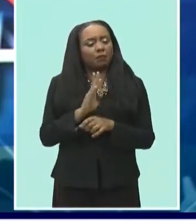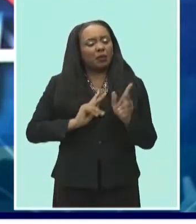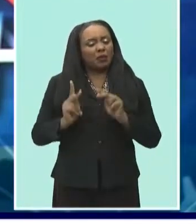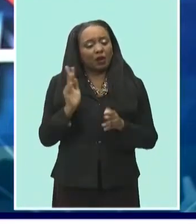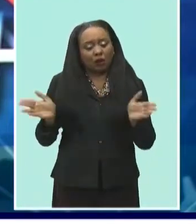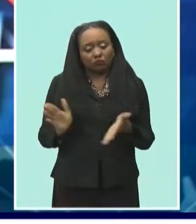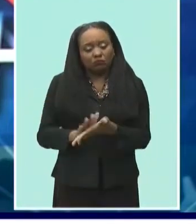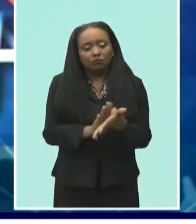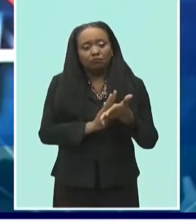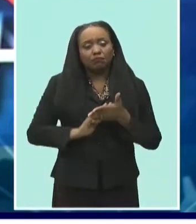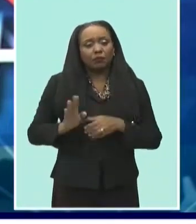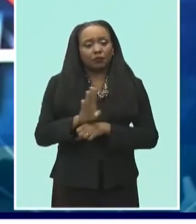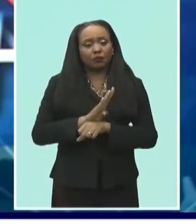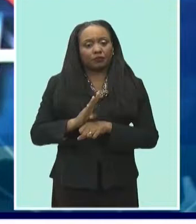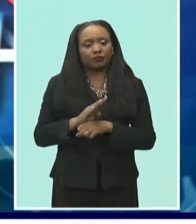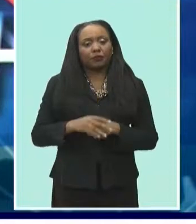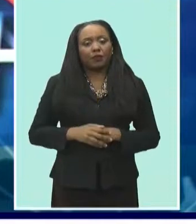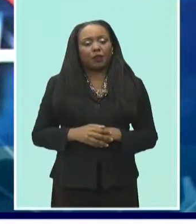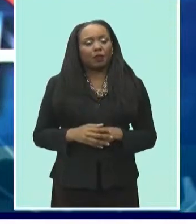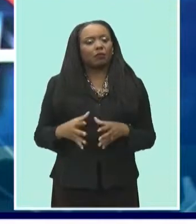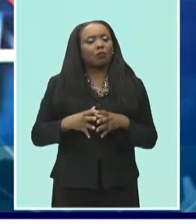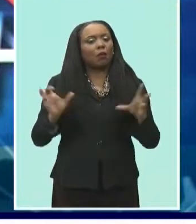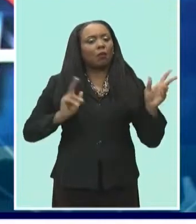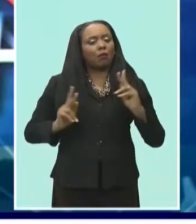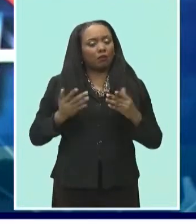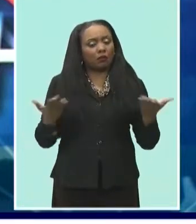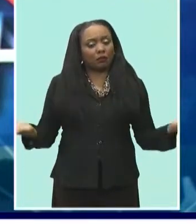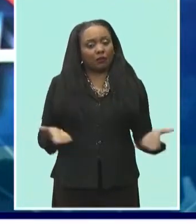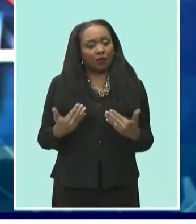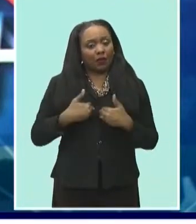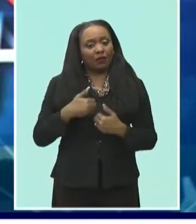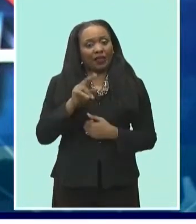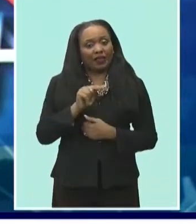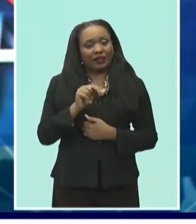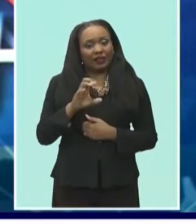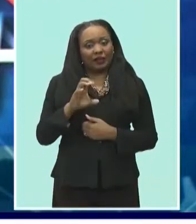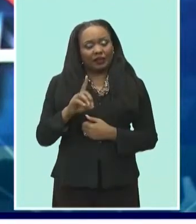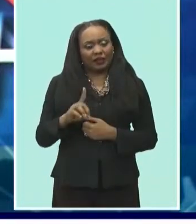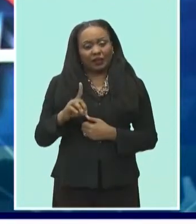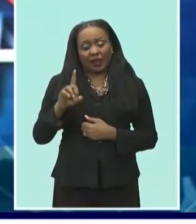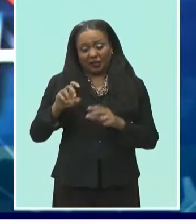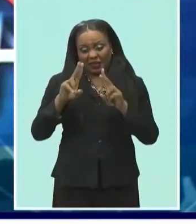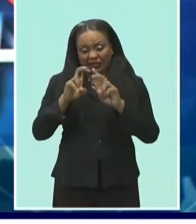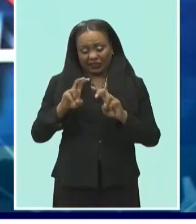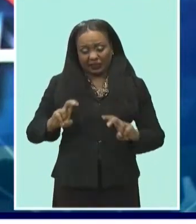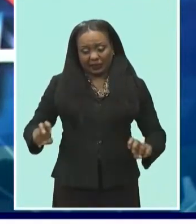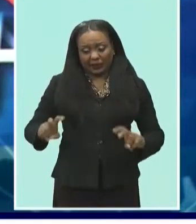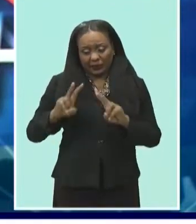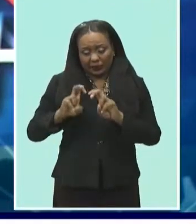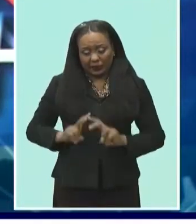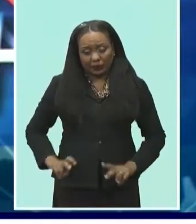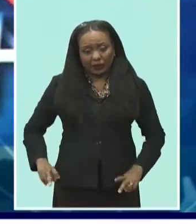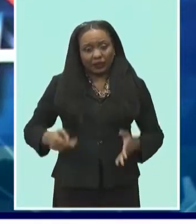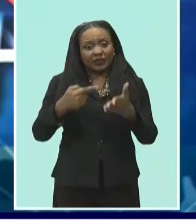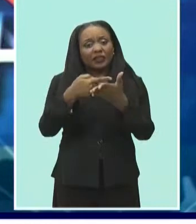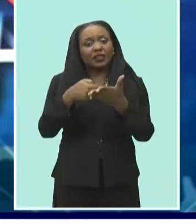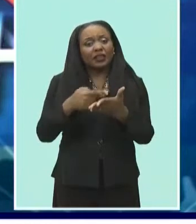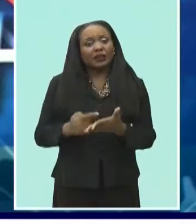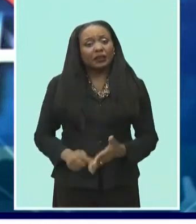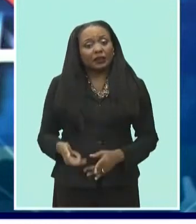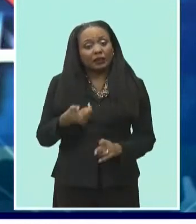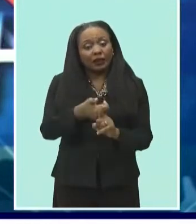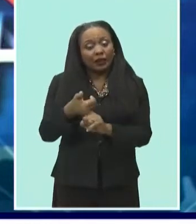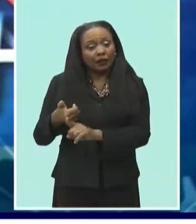a NCD, and if left unchecked, it could rise to about 1/3 by 2025. But plans by the government, the private sector and